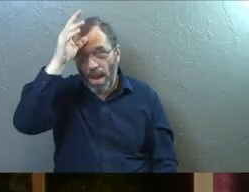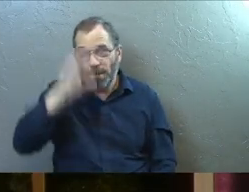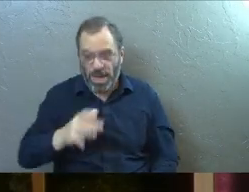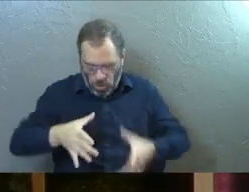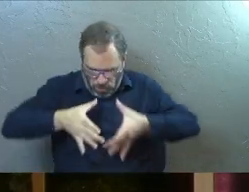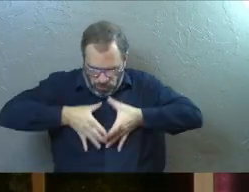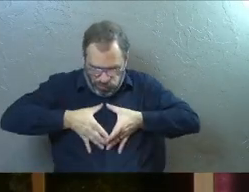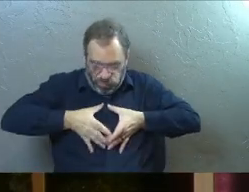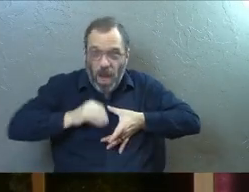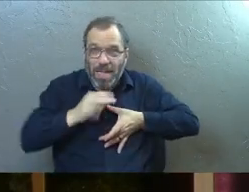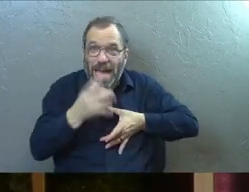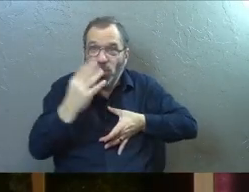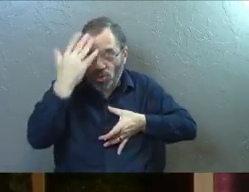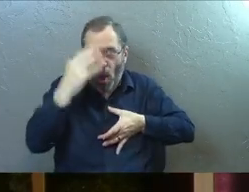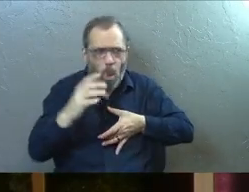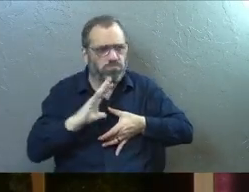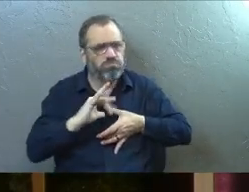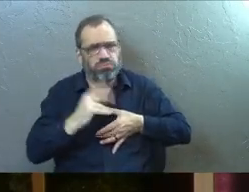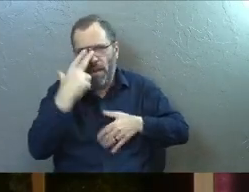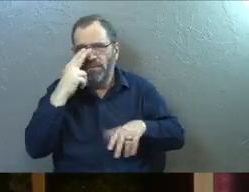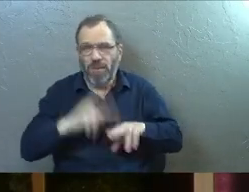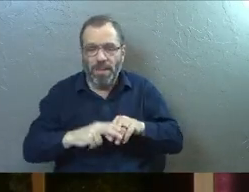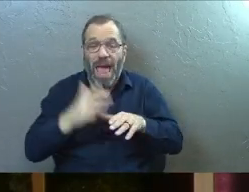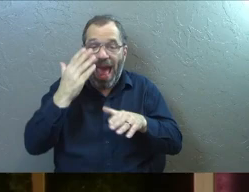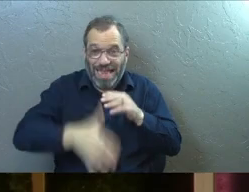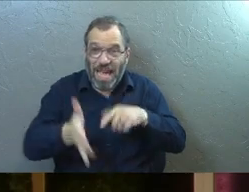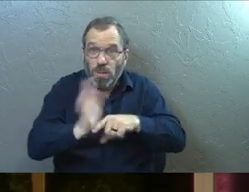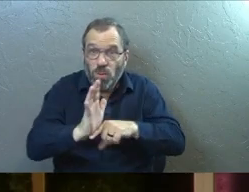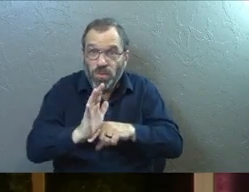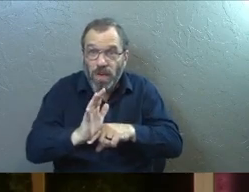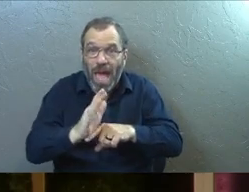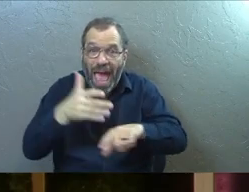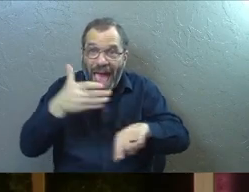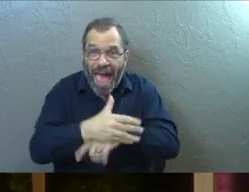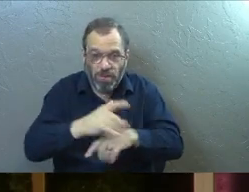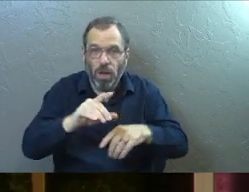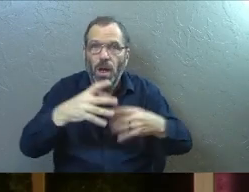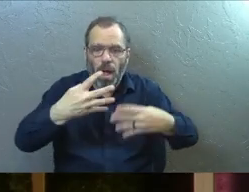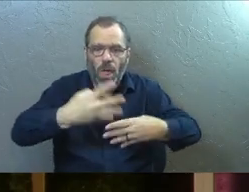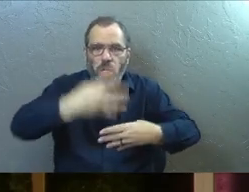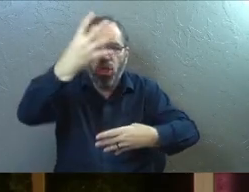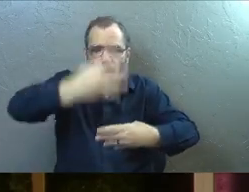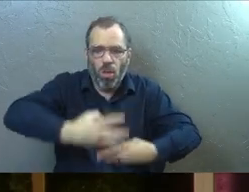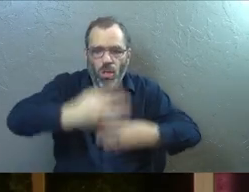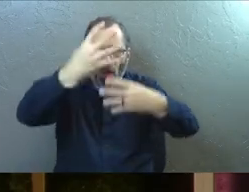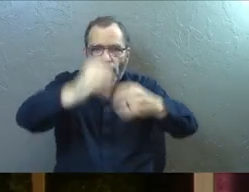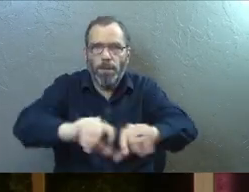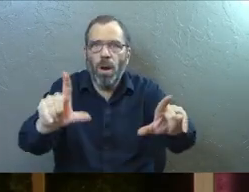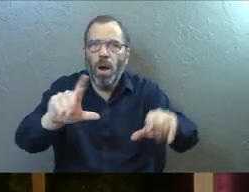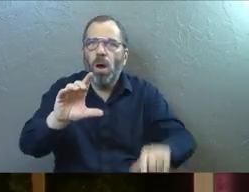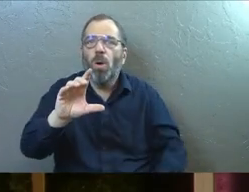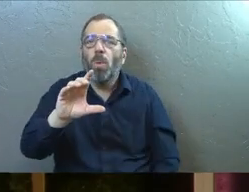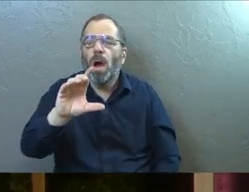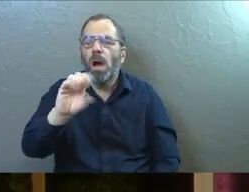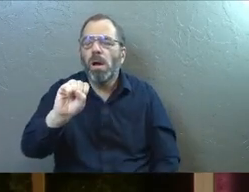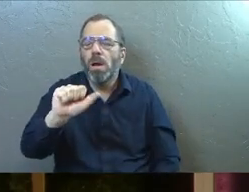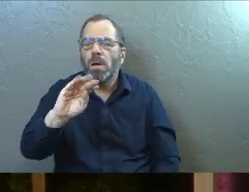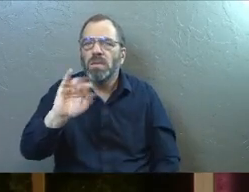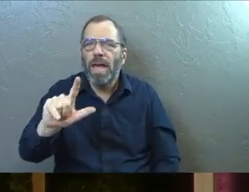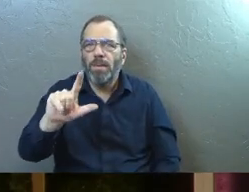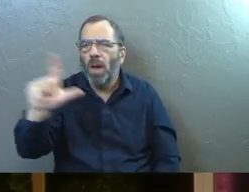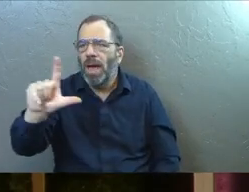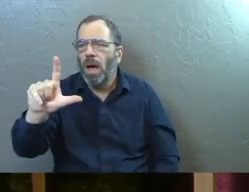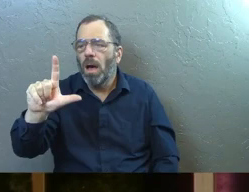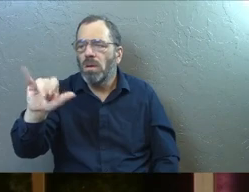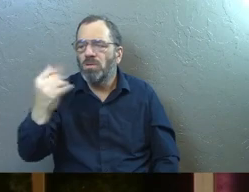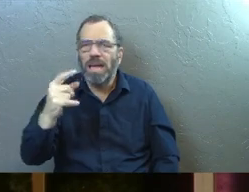Iron Man came out. It's an awesome superhero movie, very fun. At the end of that movie, after the credits, there was a scene that popped up where Samuel L. Jackson walks on the screen with an